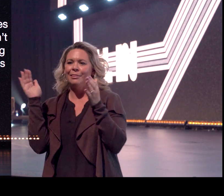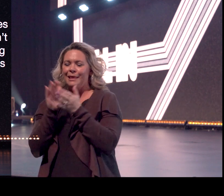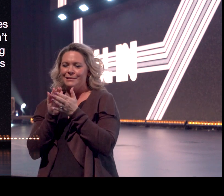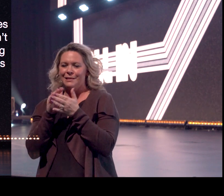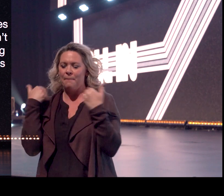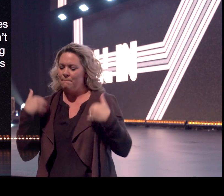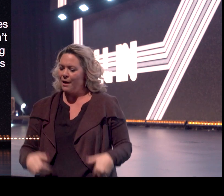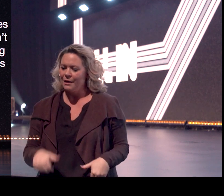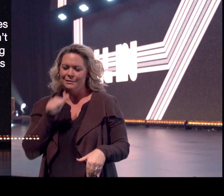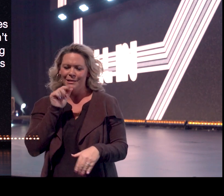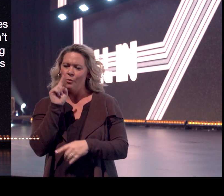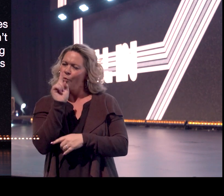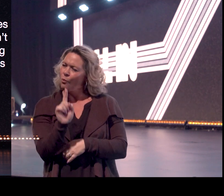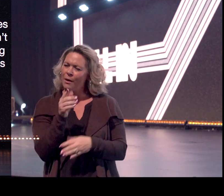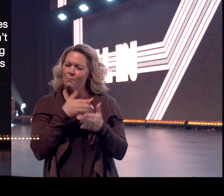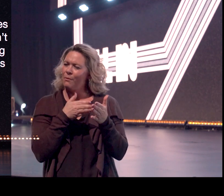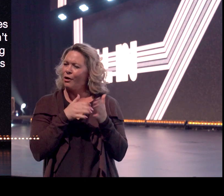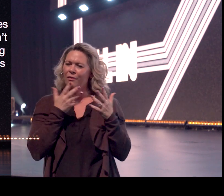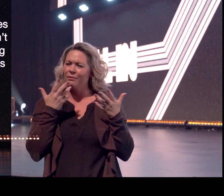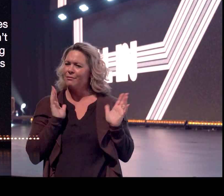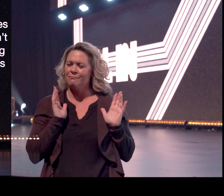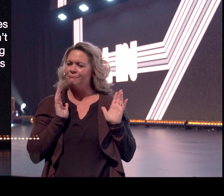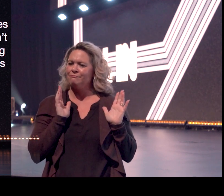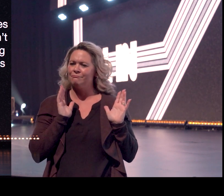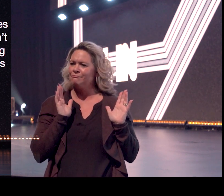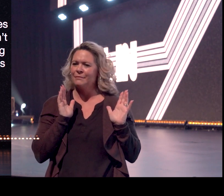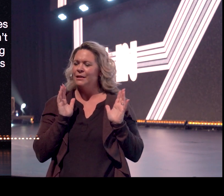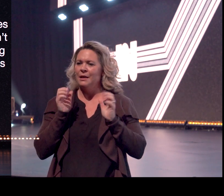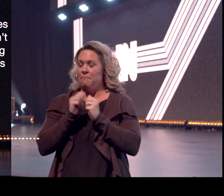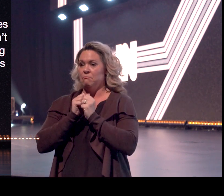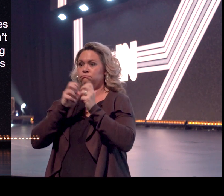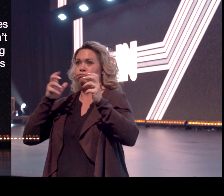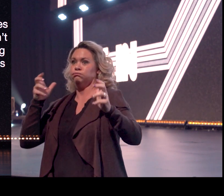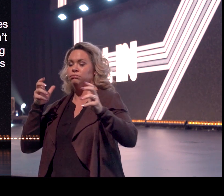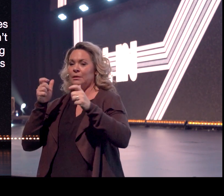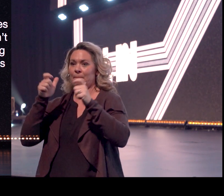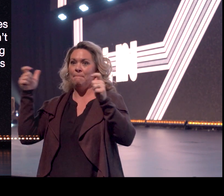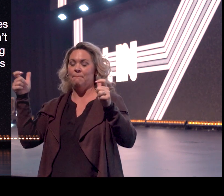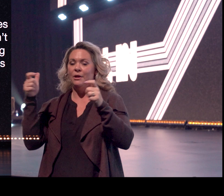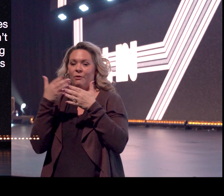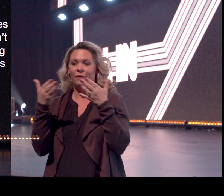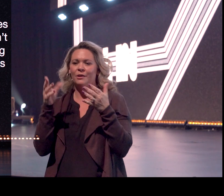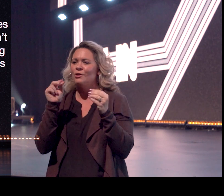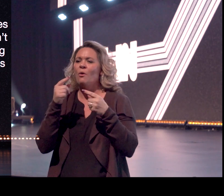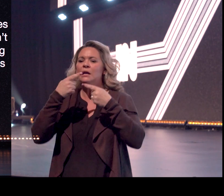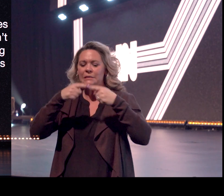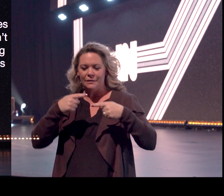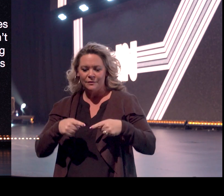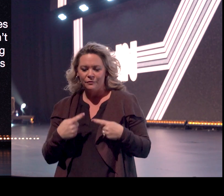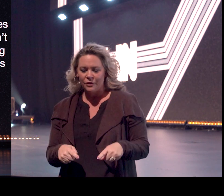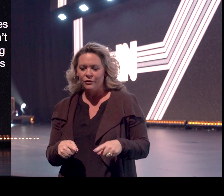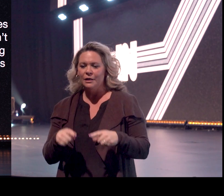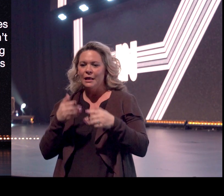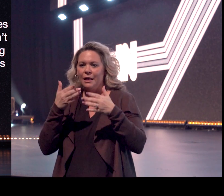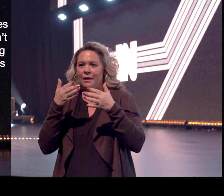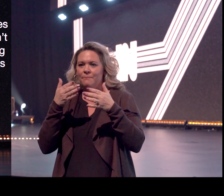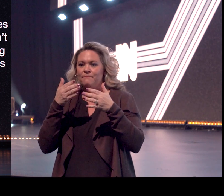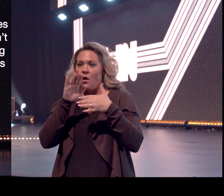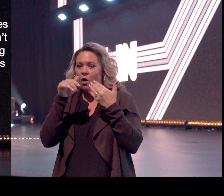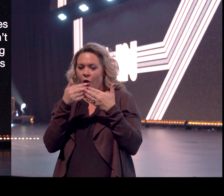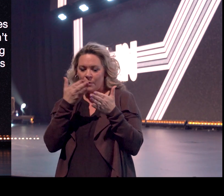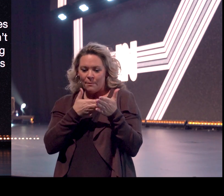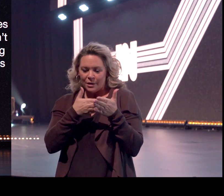less. A body isn't just a single part blown up into something huge. It's all the different but